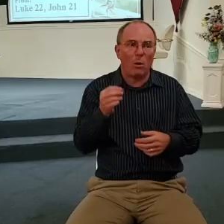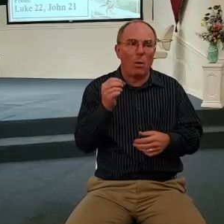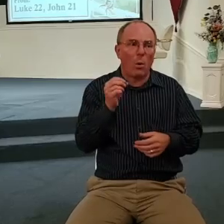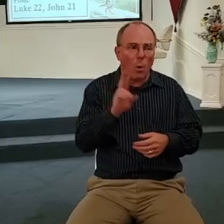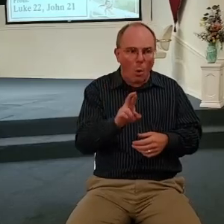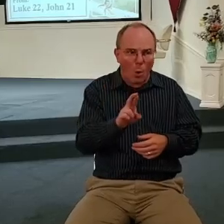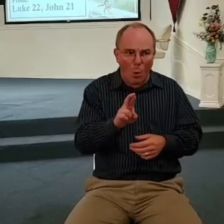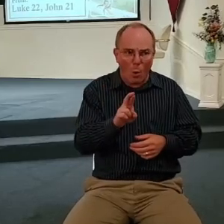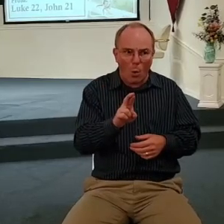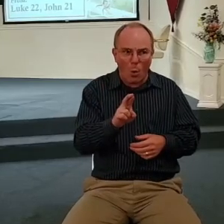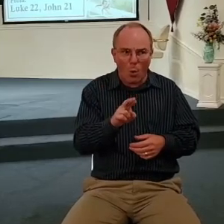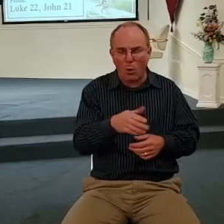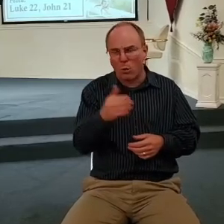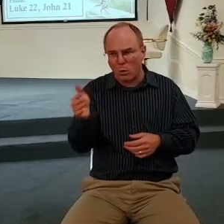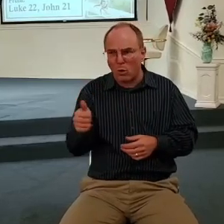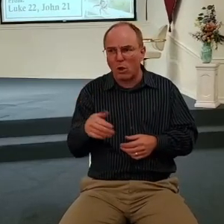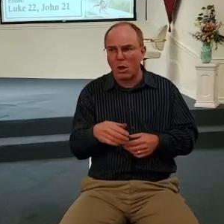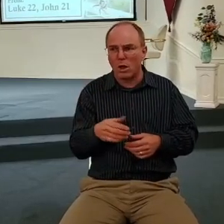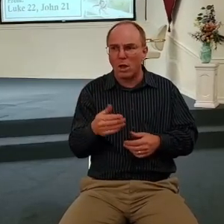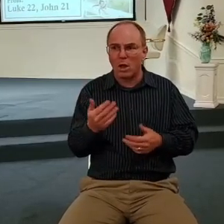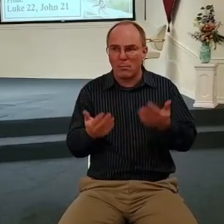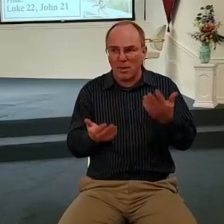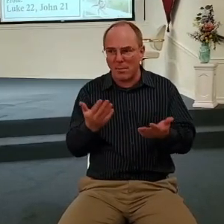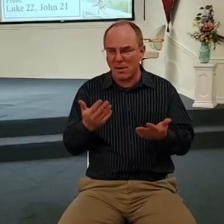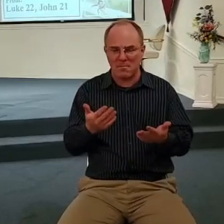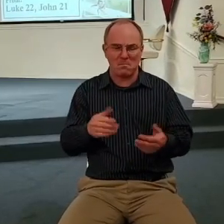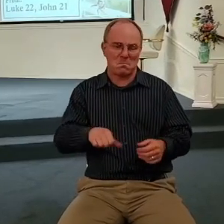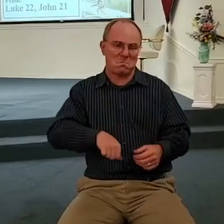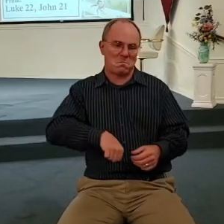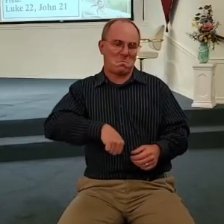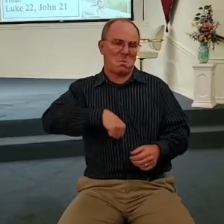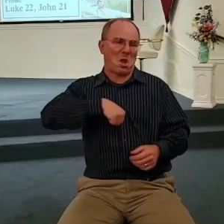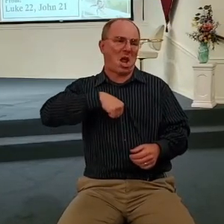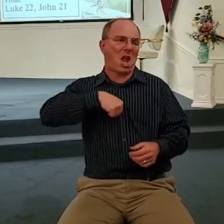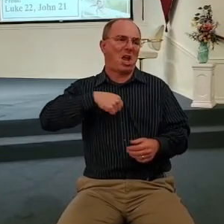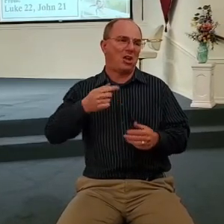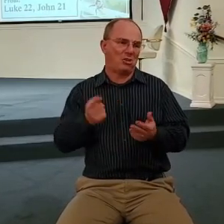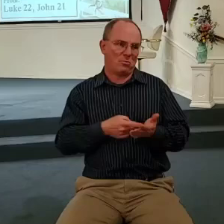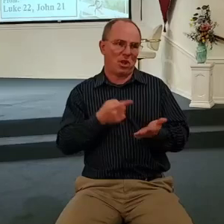on the other side, a sense of ego in certain situations.